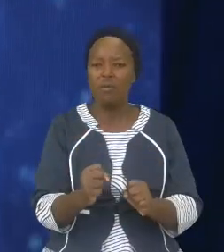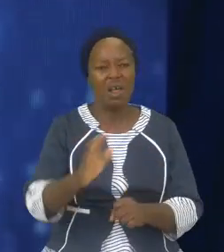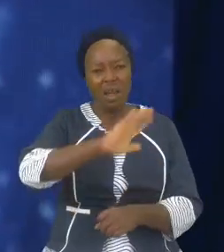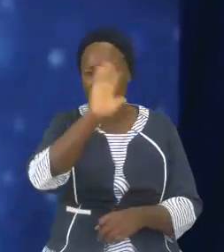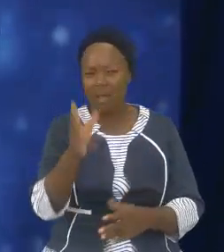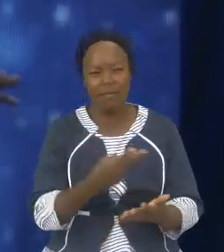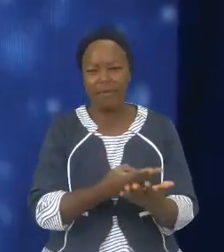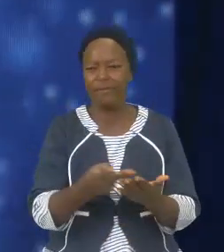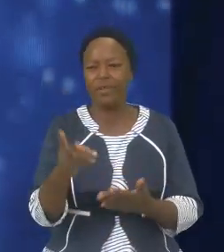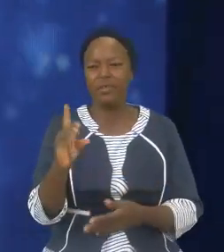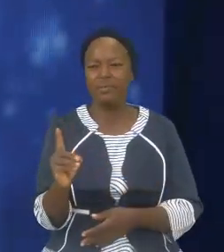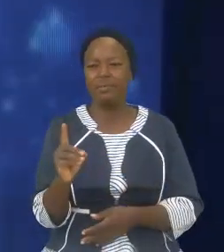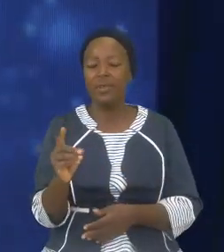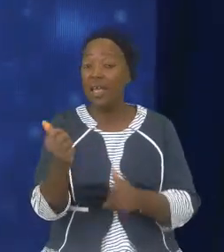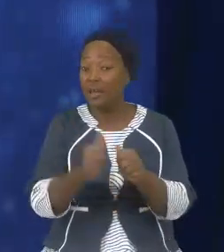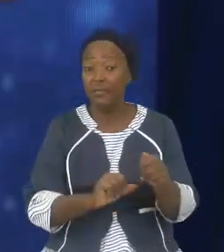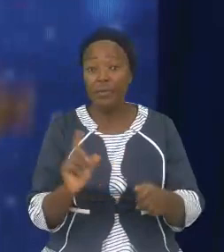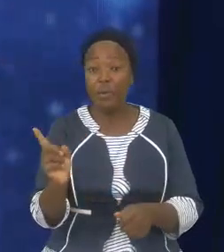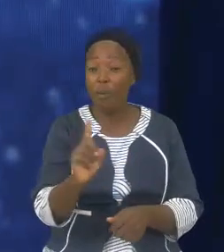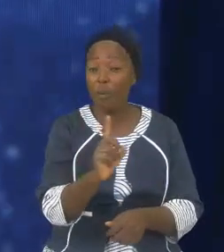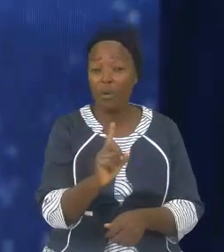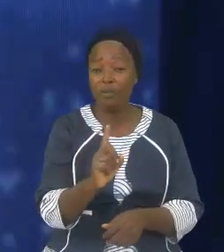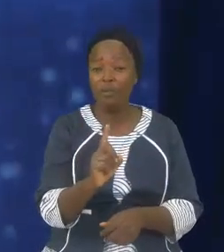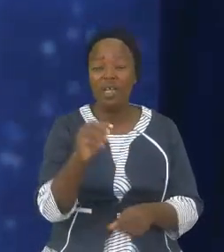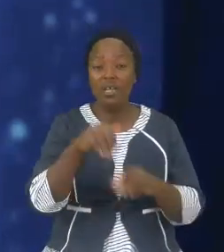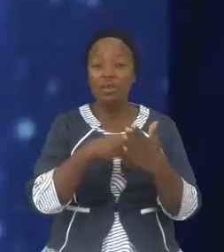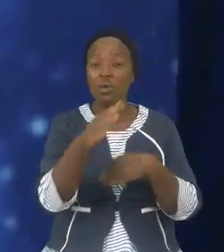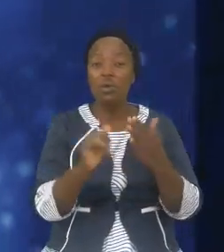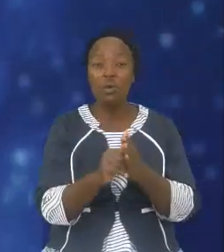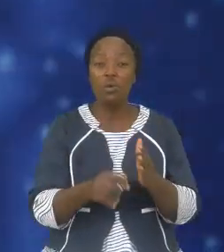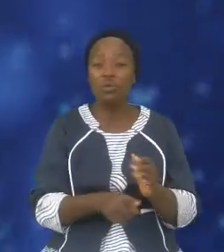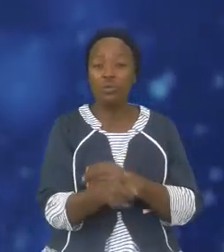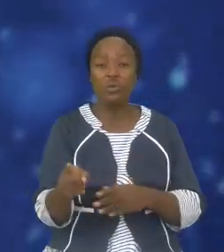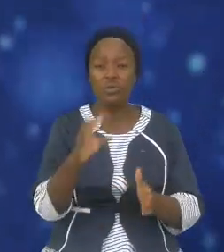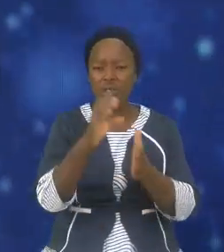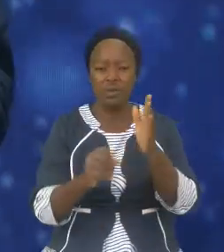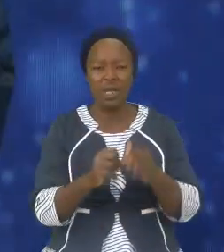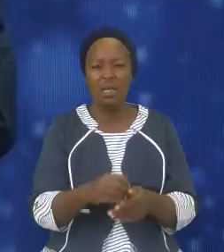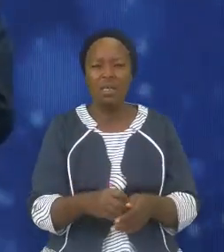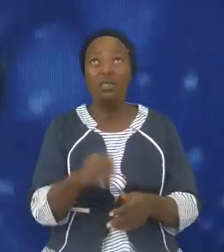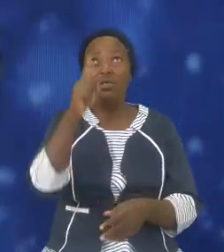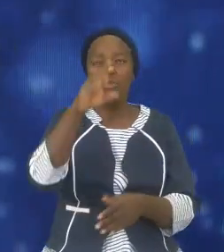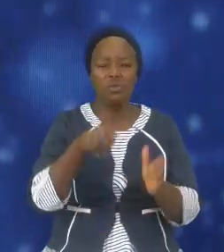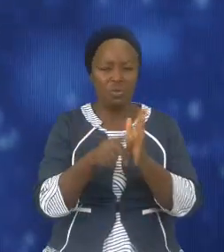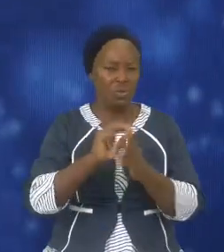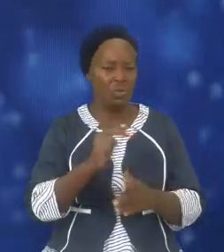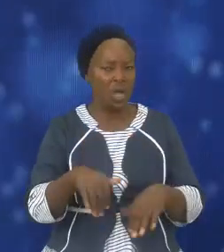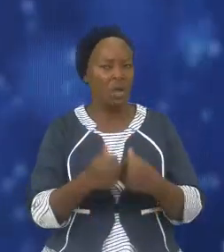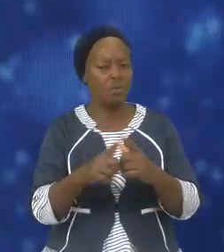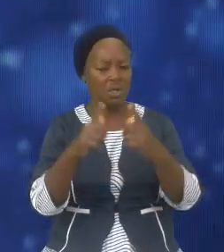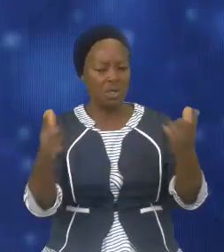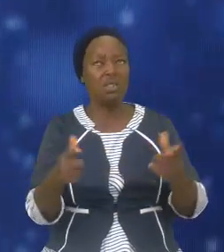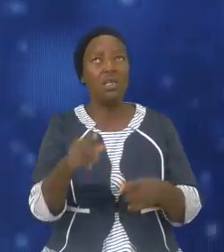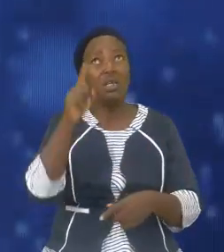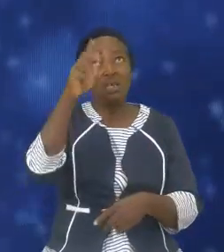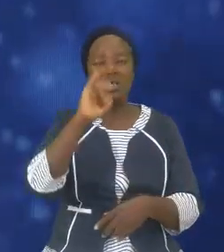failed? Everywhere. In all those chapters, it shows us how great he is, how mighty